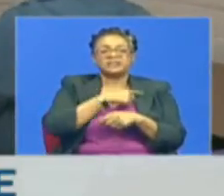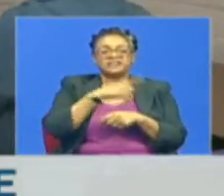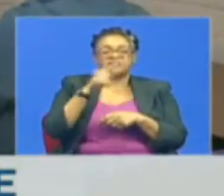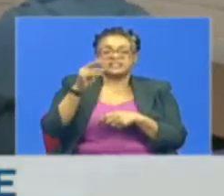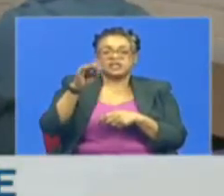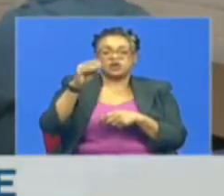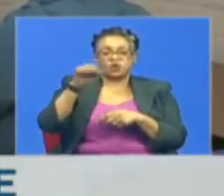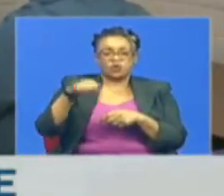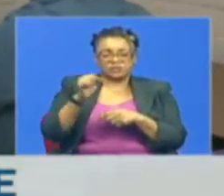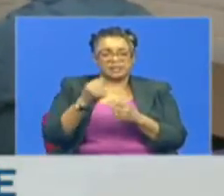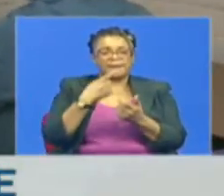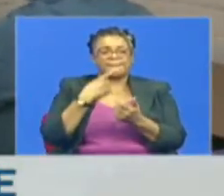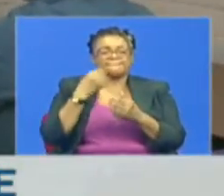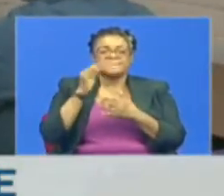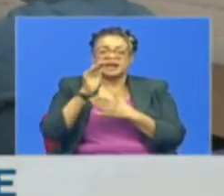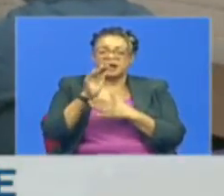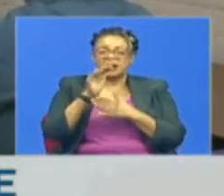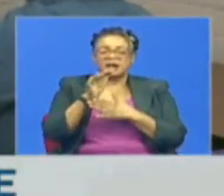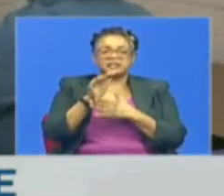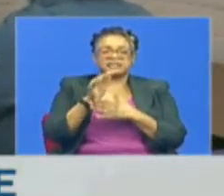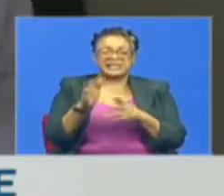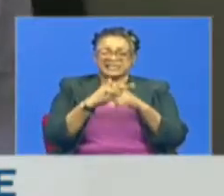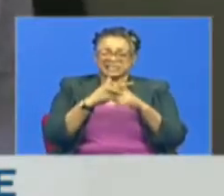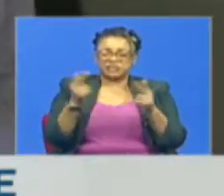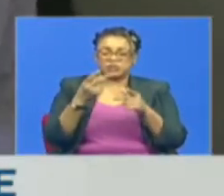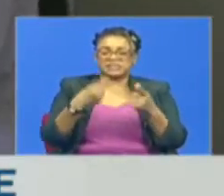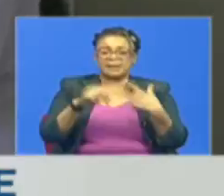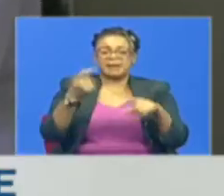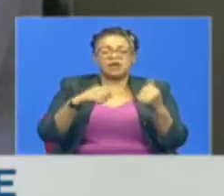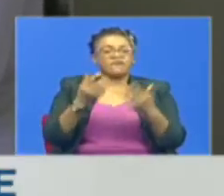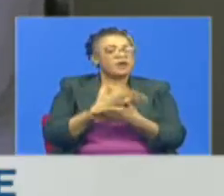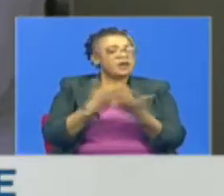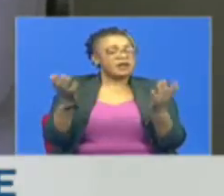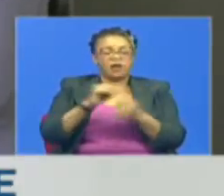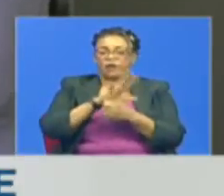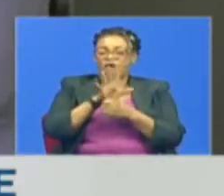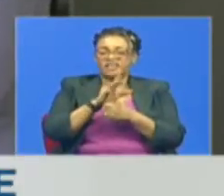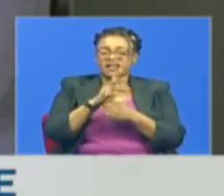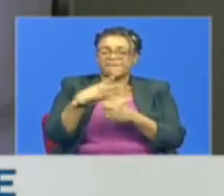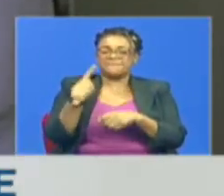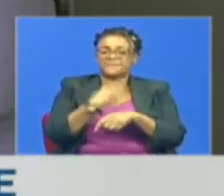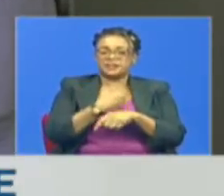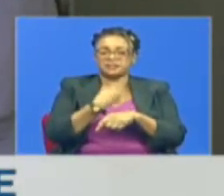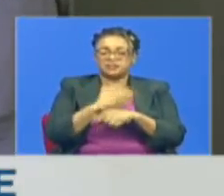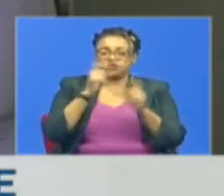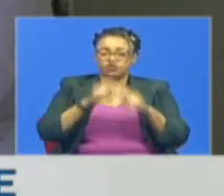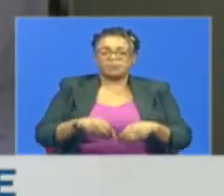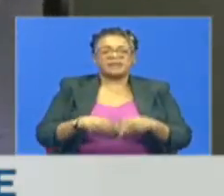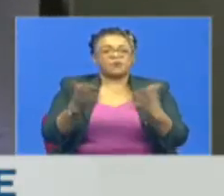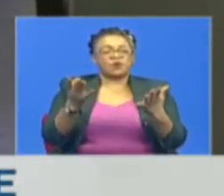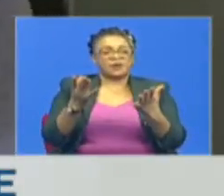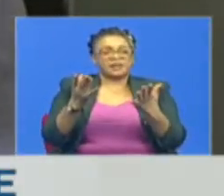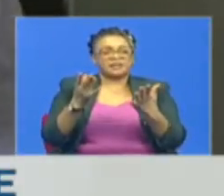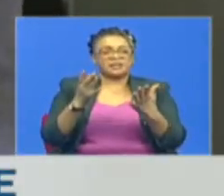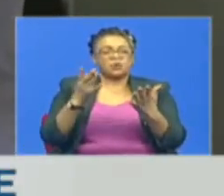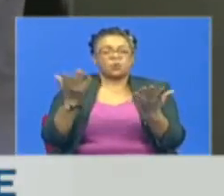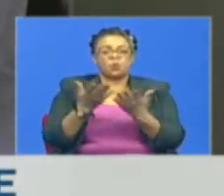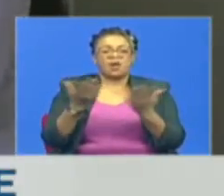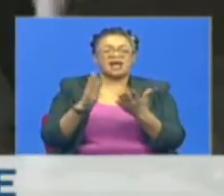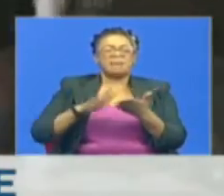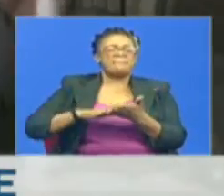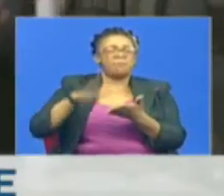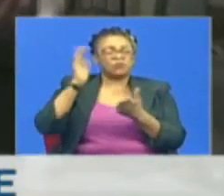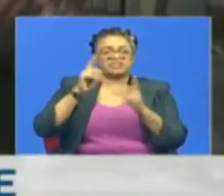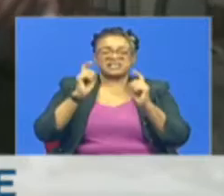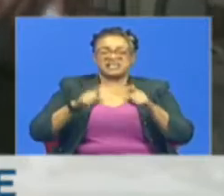Adhanom urged the initial supply of any COVID-19 vaccine be deployed where it's most needed, rather than